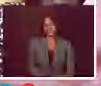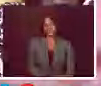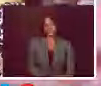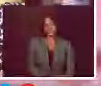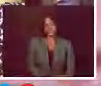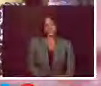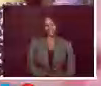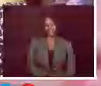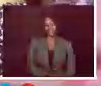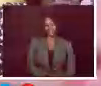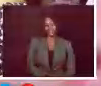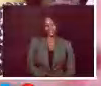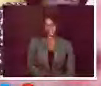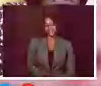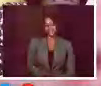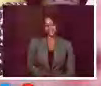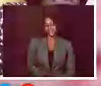Mr. Speaker,